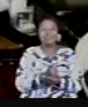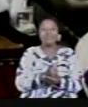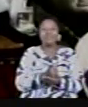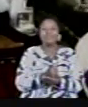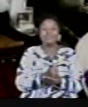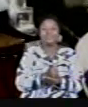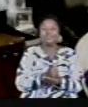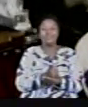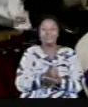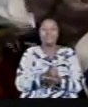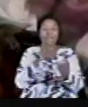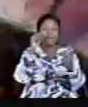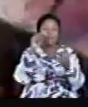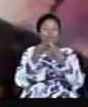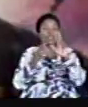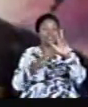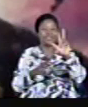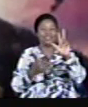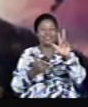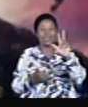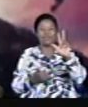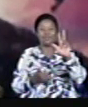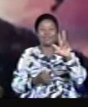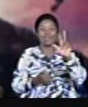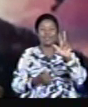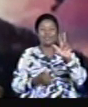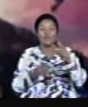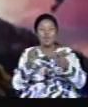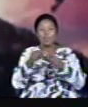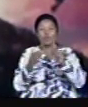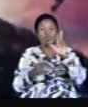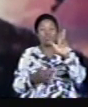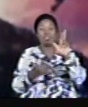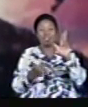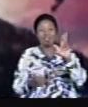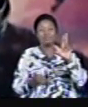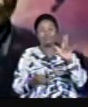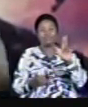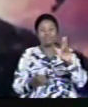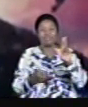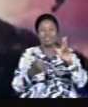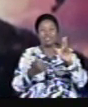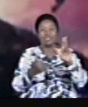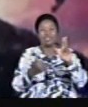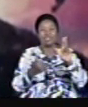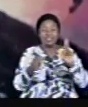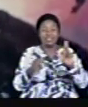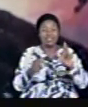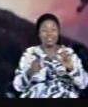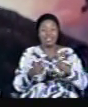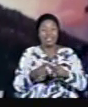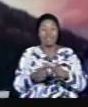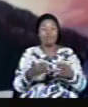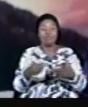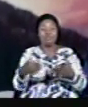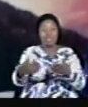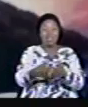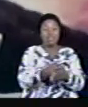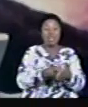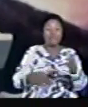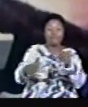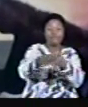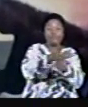Point number three now. Point number three, the plenitude of full